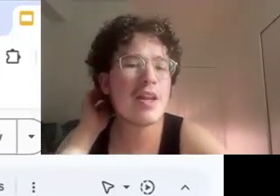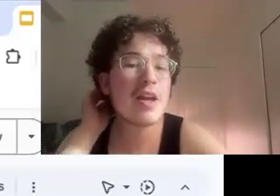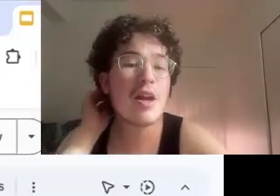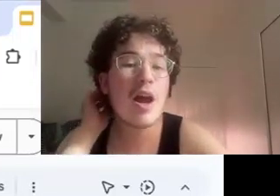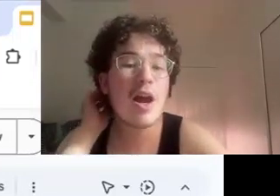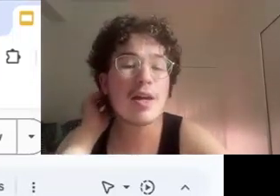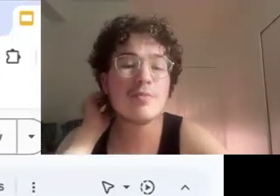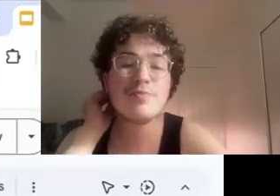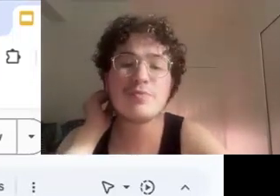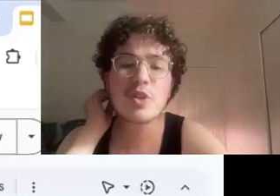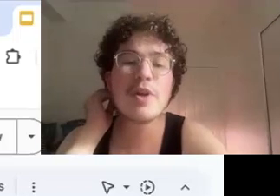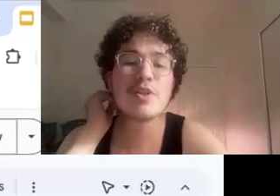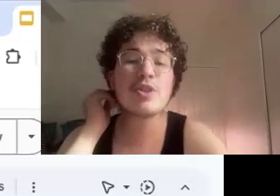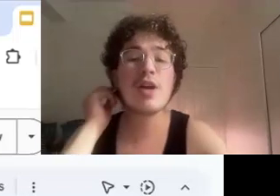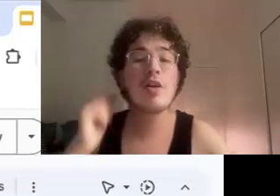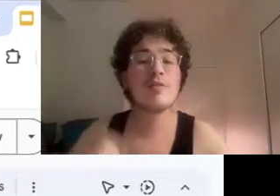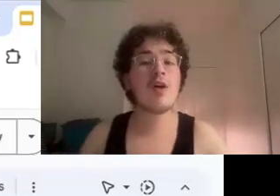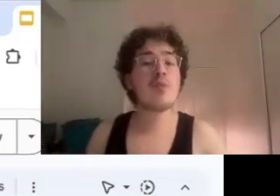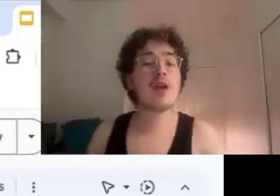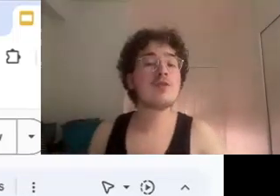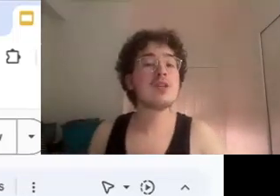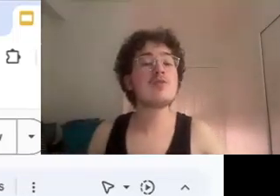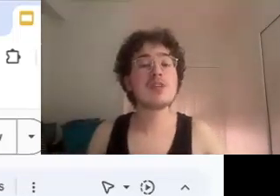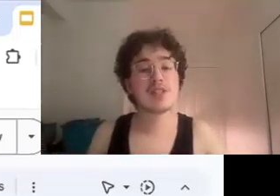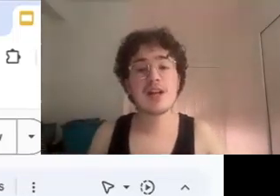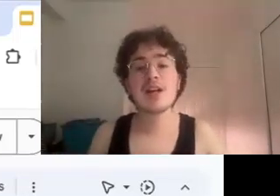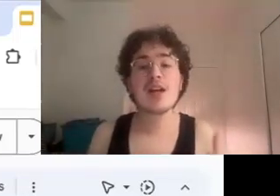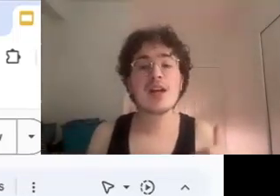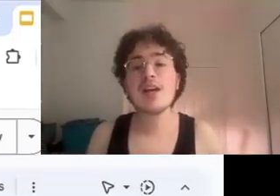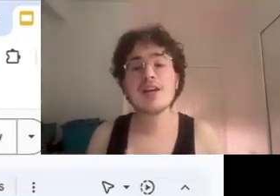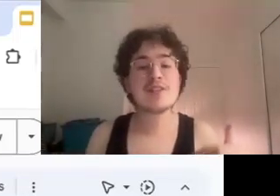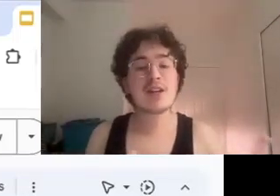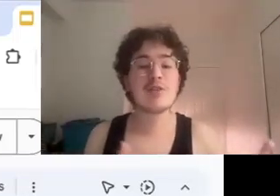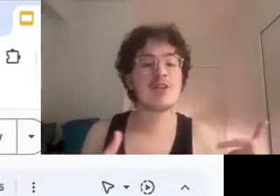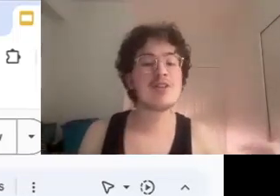and cures of homosexuality, and the